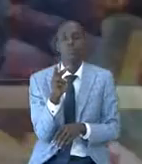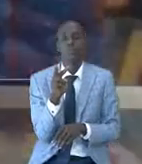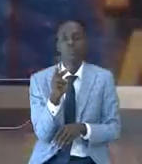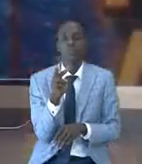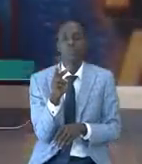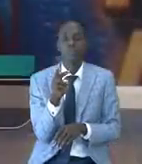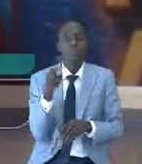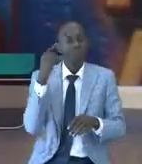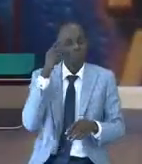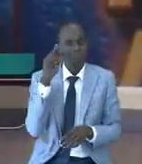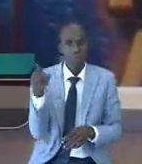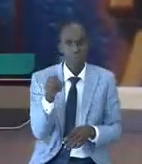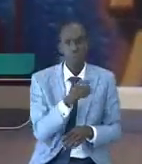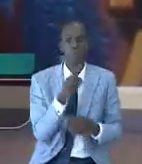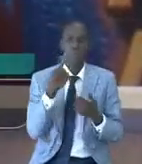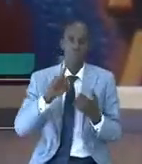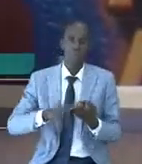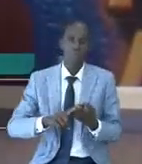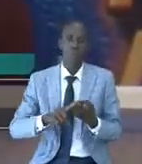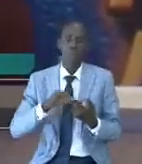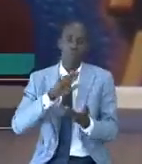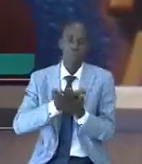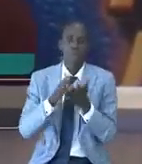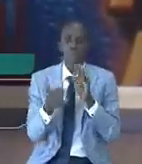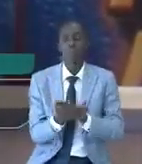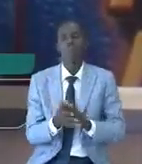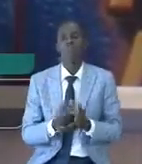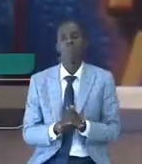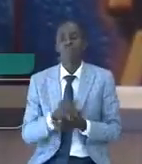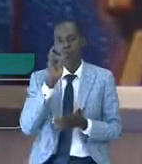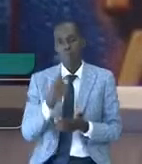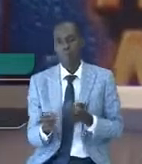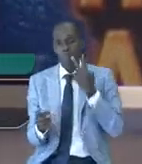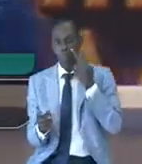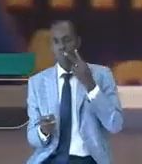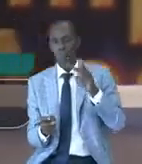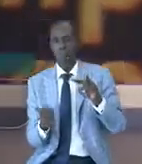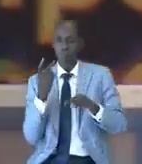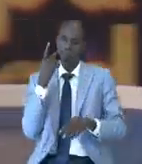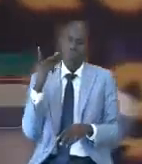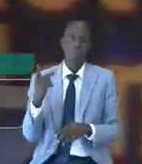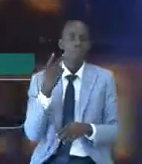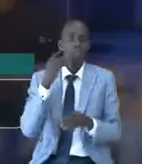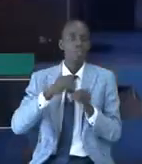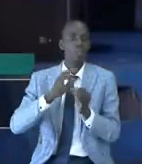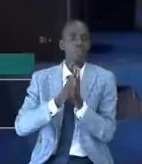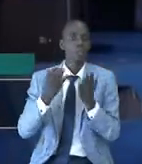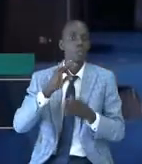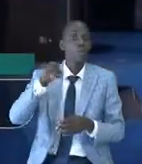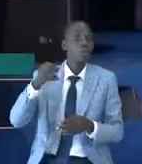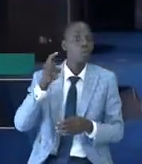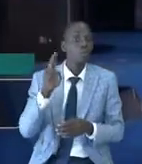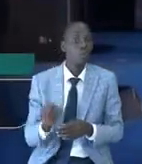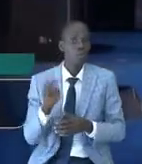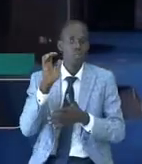behold in order to become. And look at John chapter 1, verse